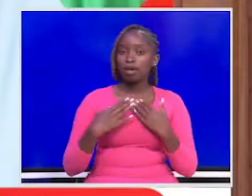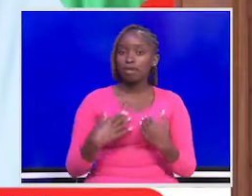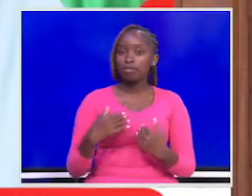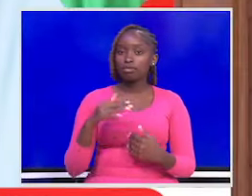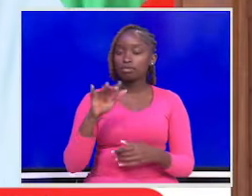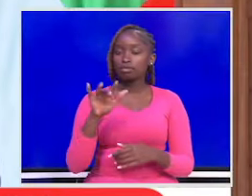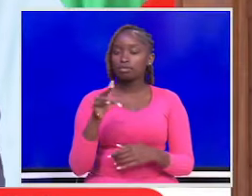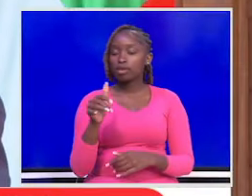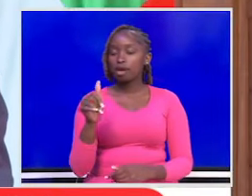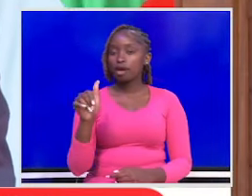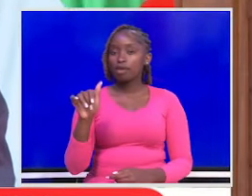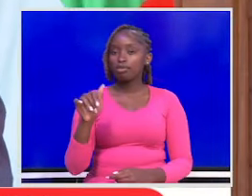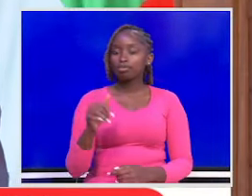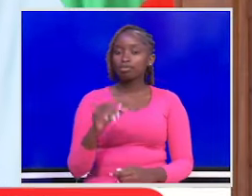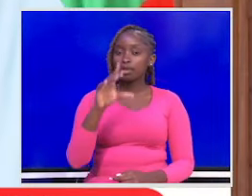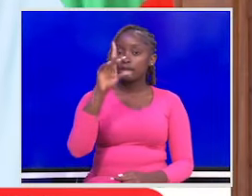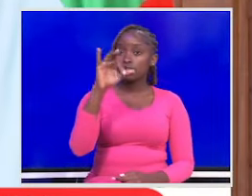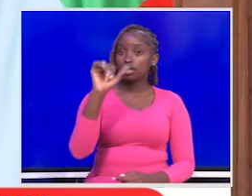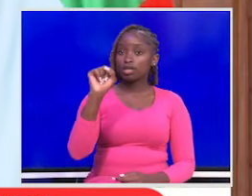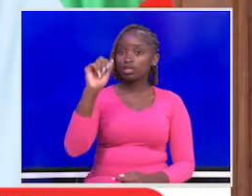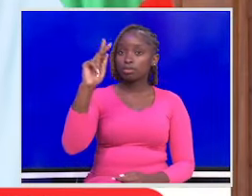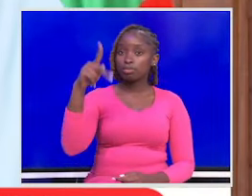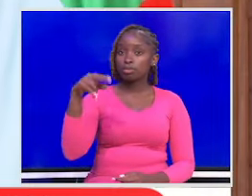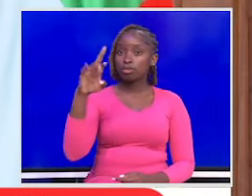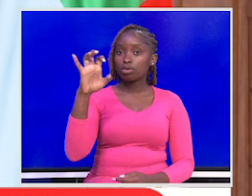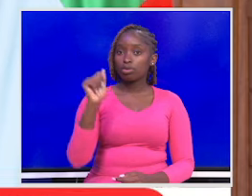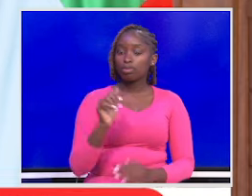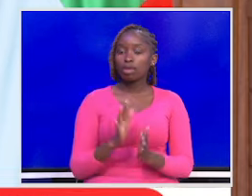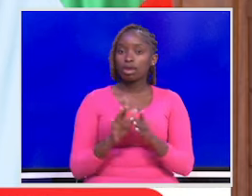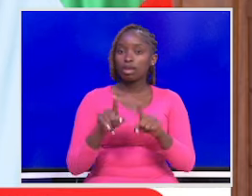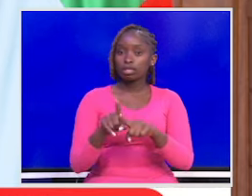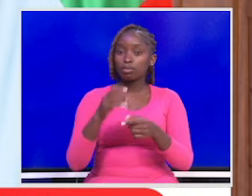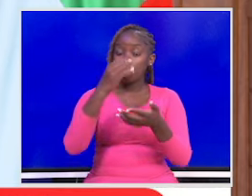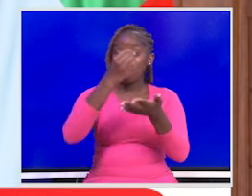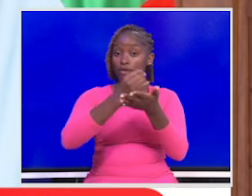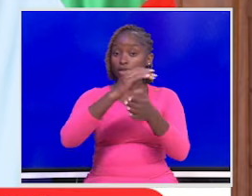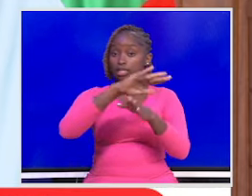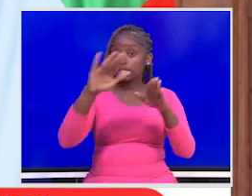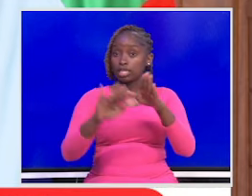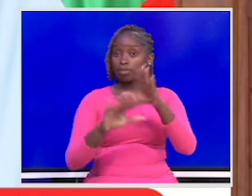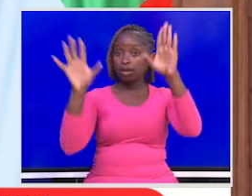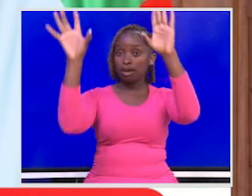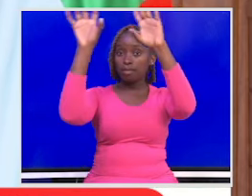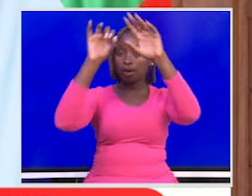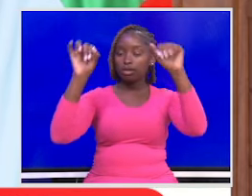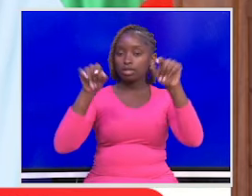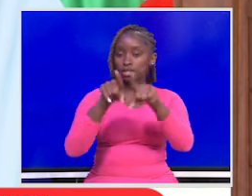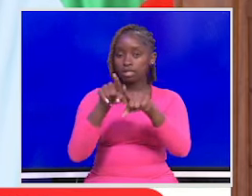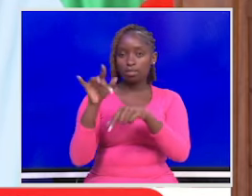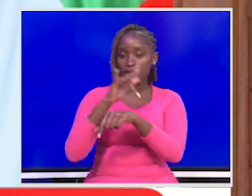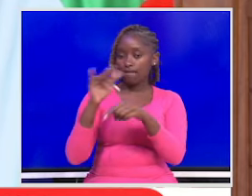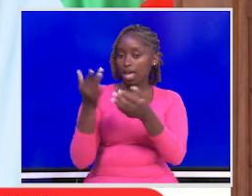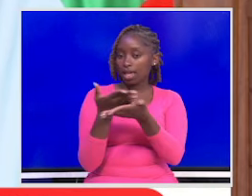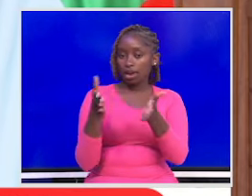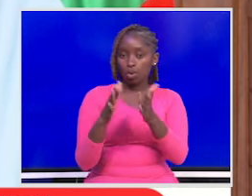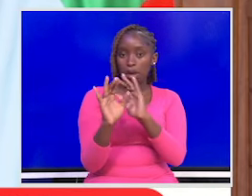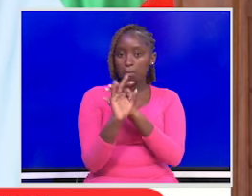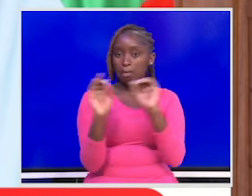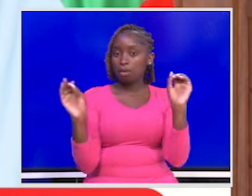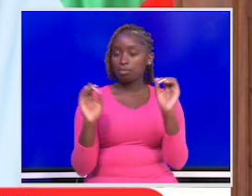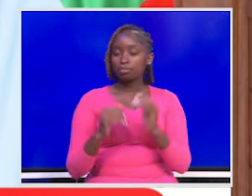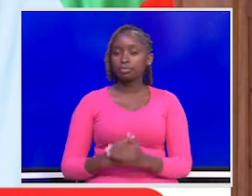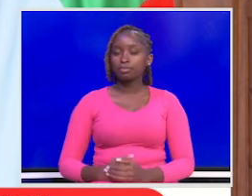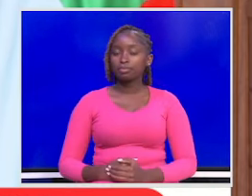affairs. And of course, the office of the deputy president is not affected in any way.